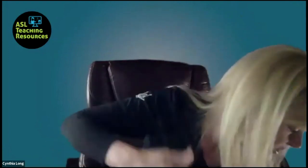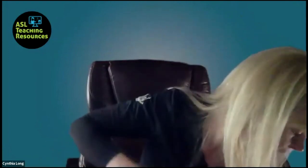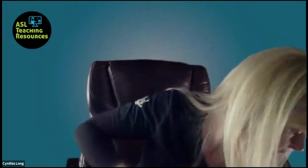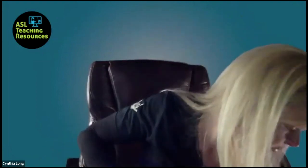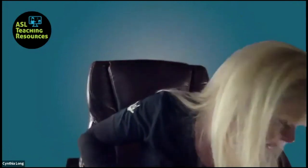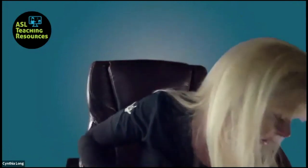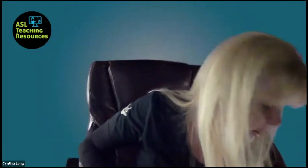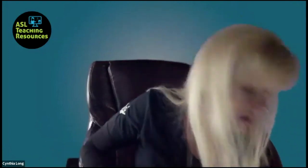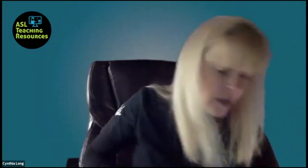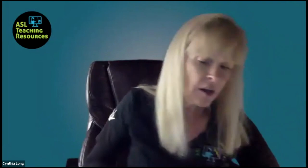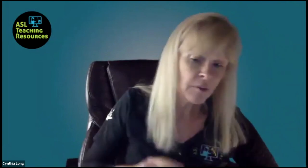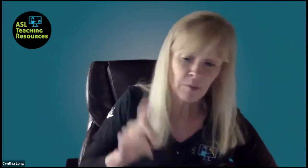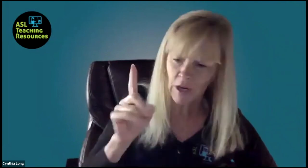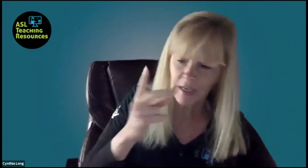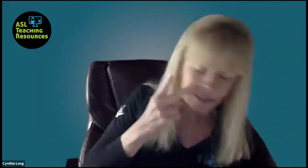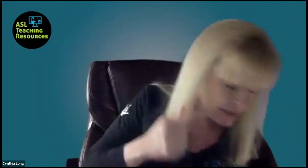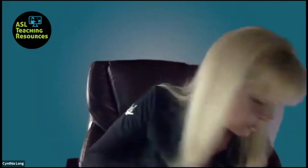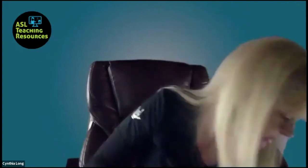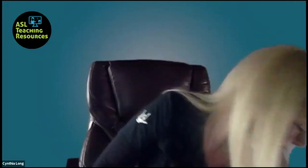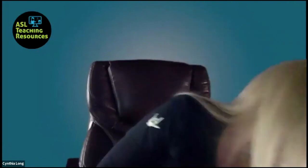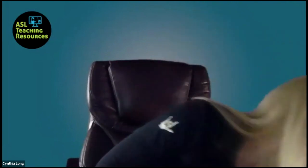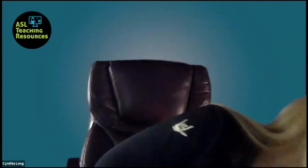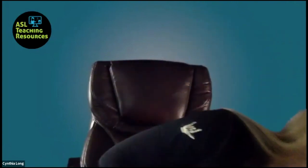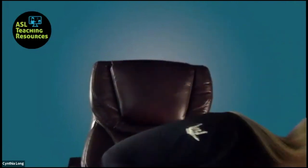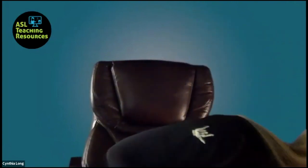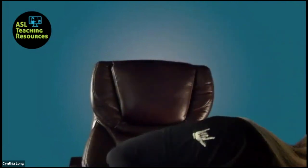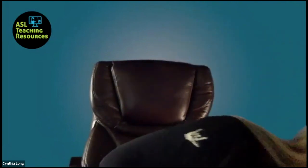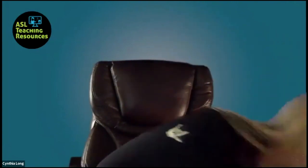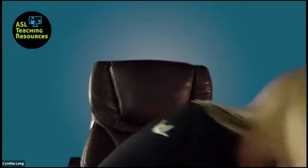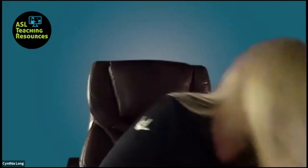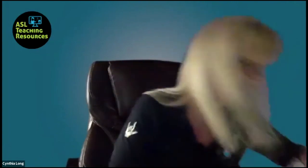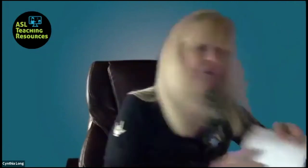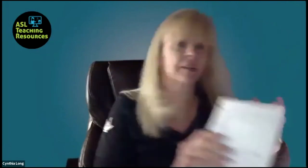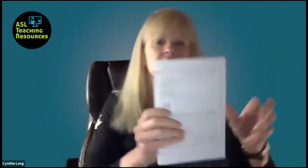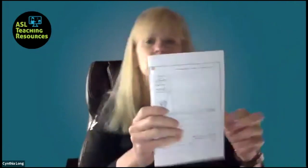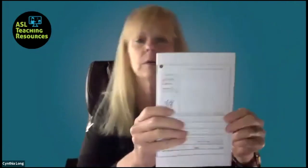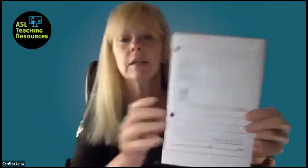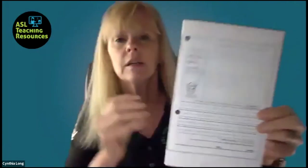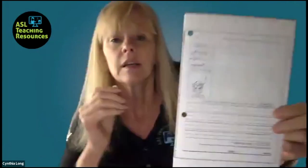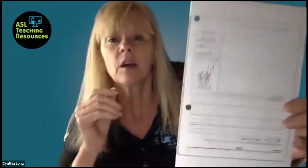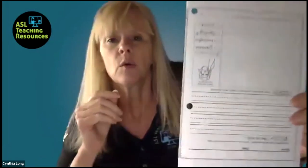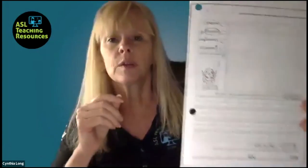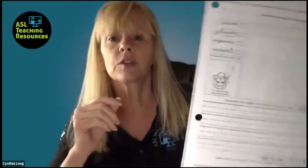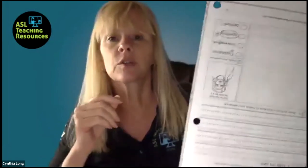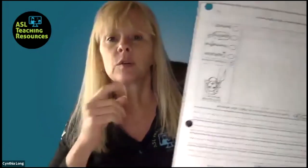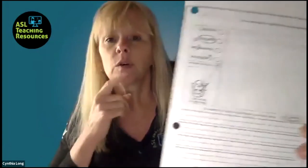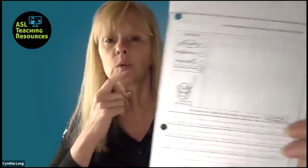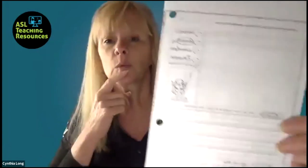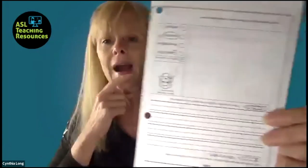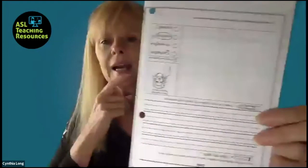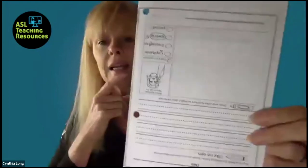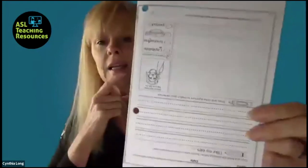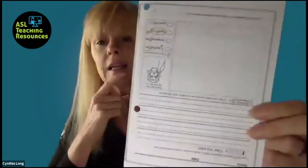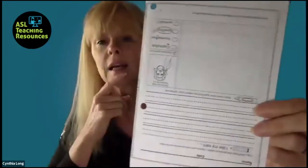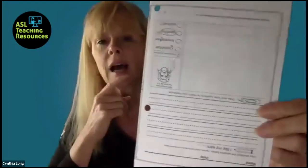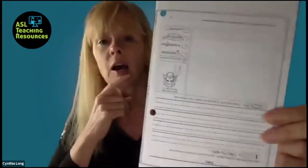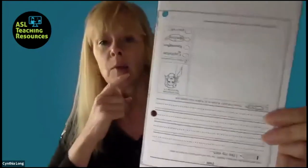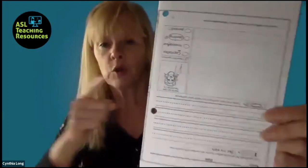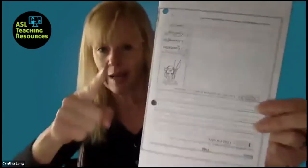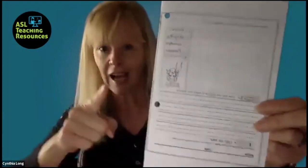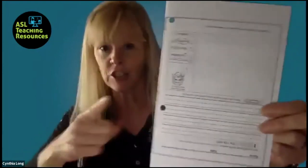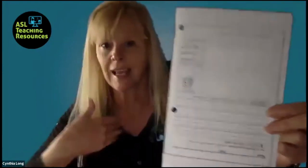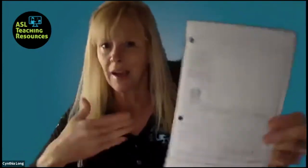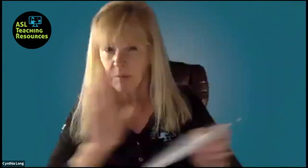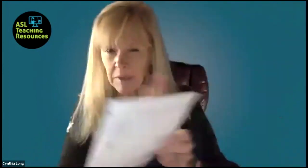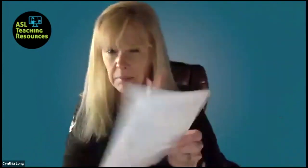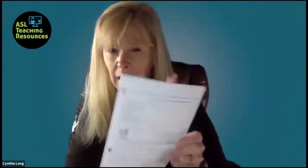them yourself. I'm trying to see one right here. So like for this one with the school writing, You